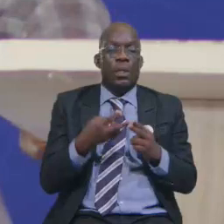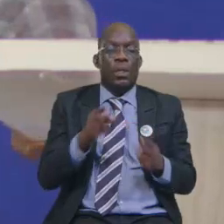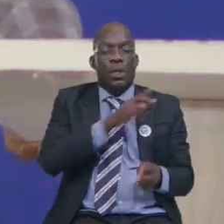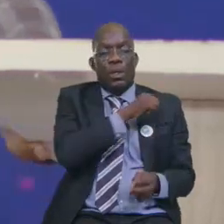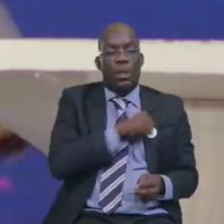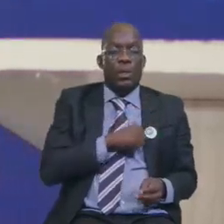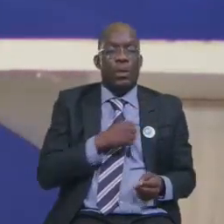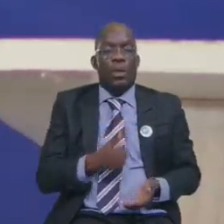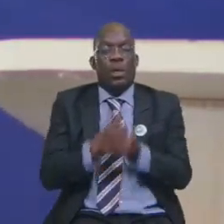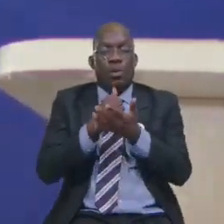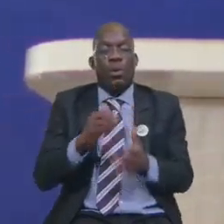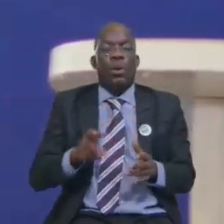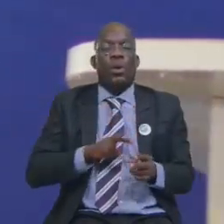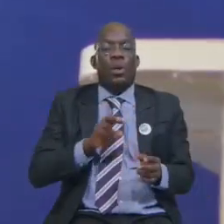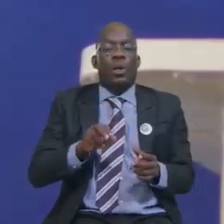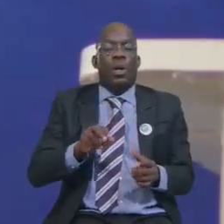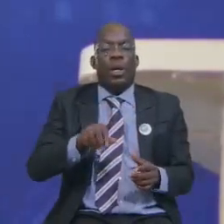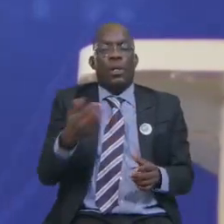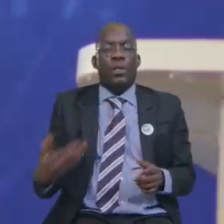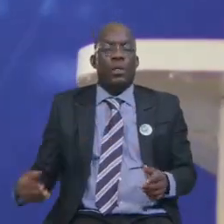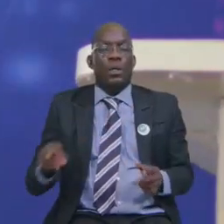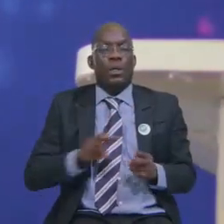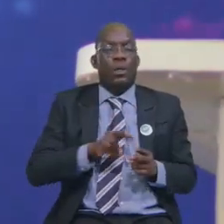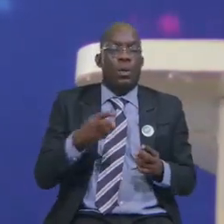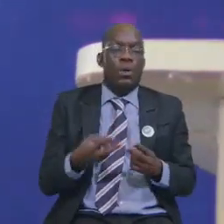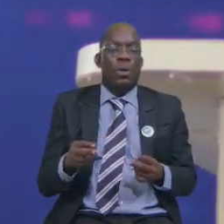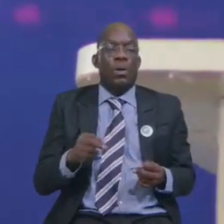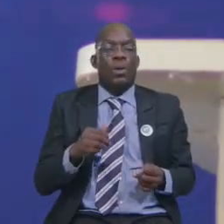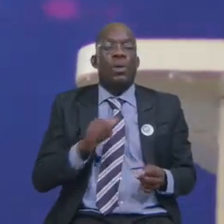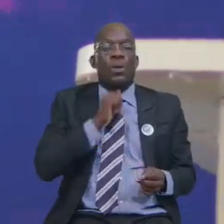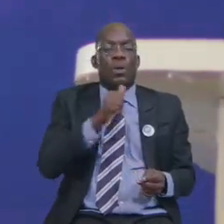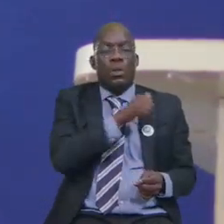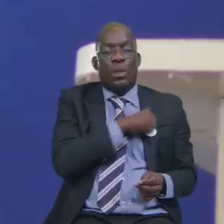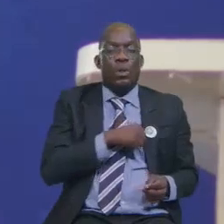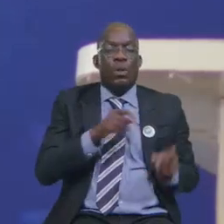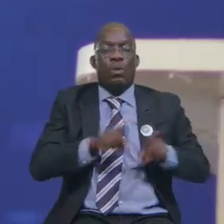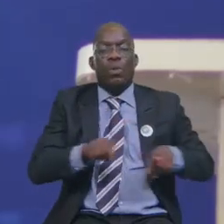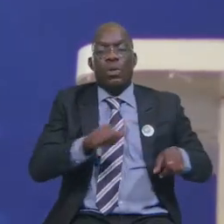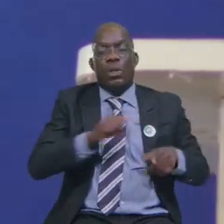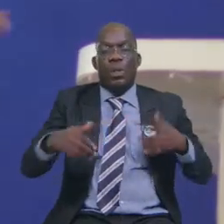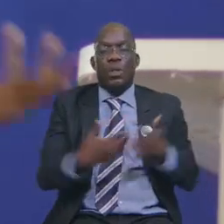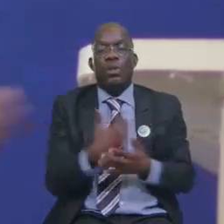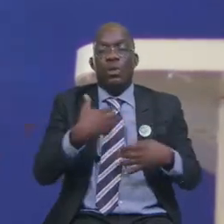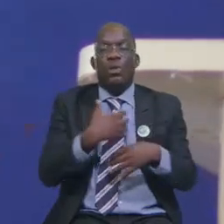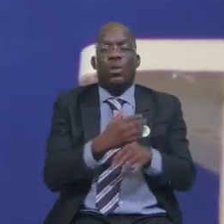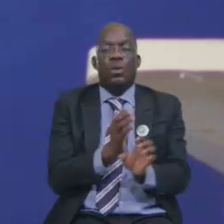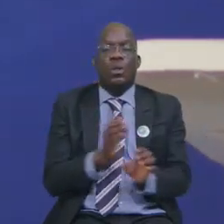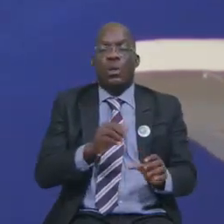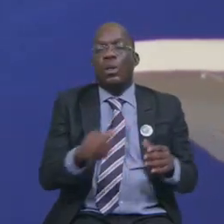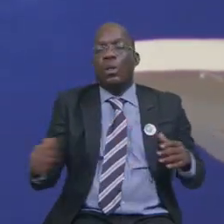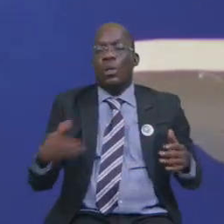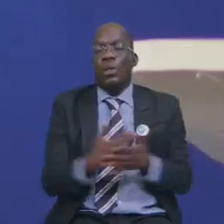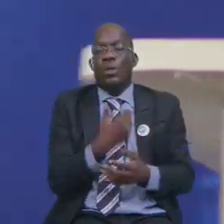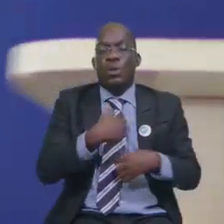nor uncircumcision, but a new creature, a new creature, a new